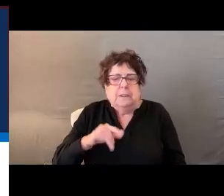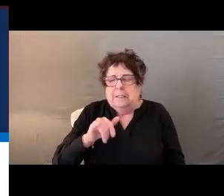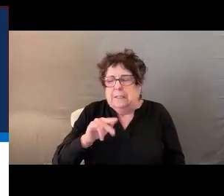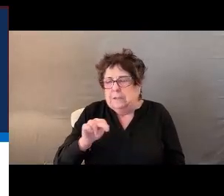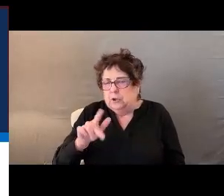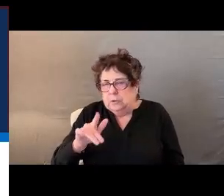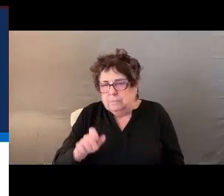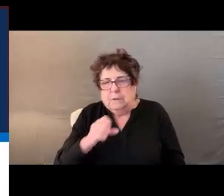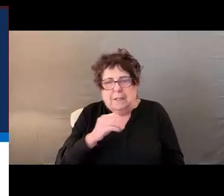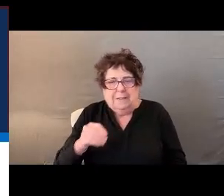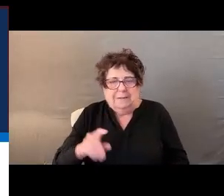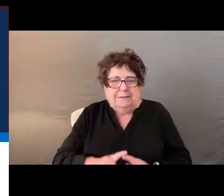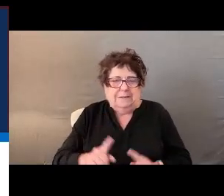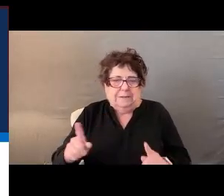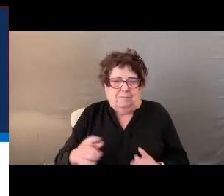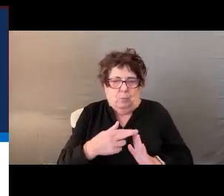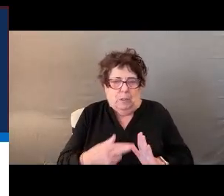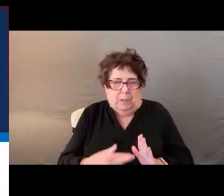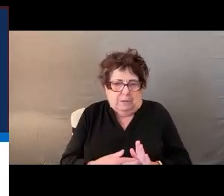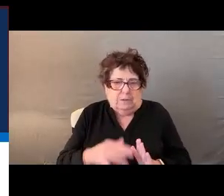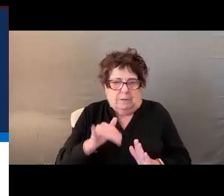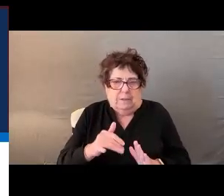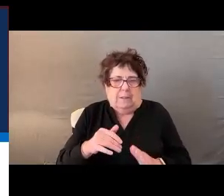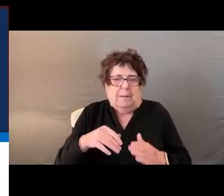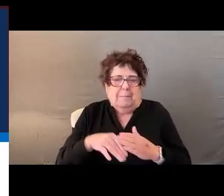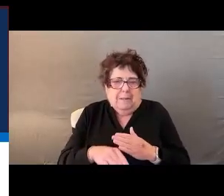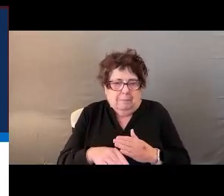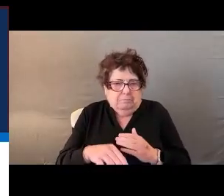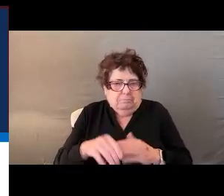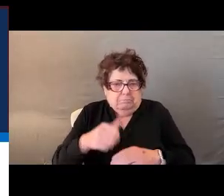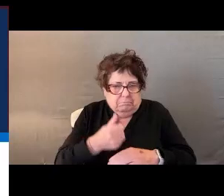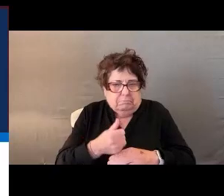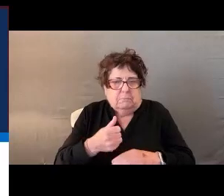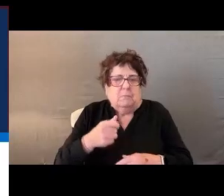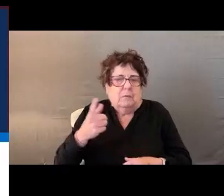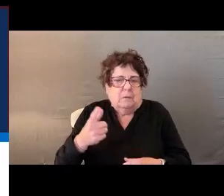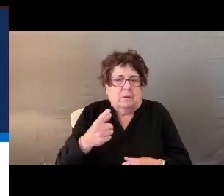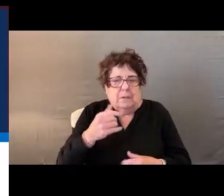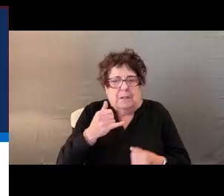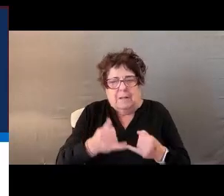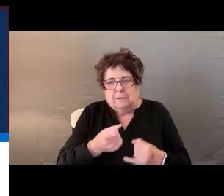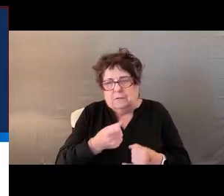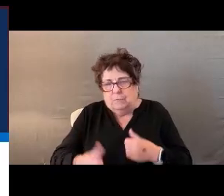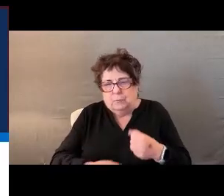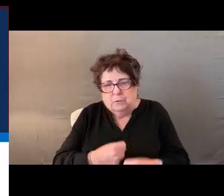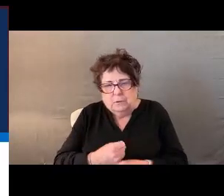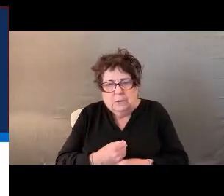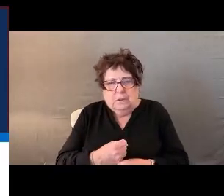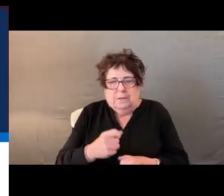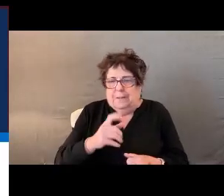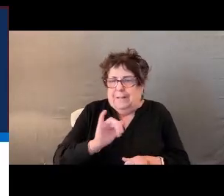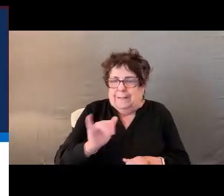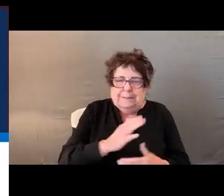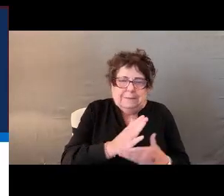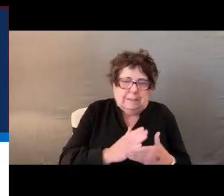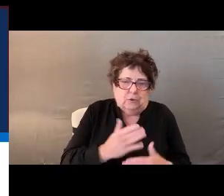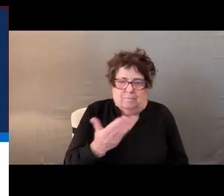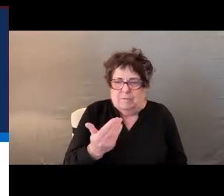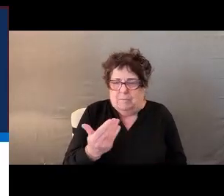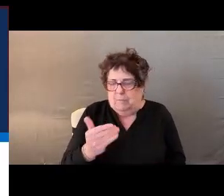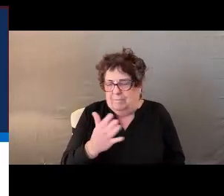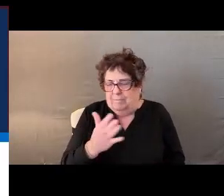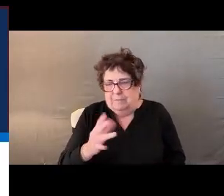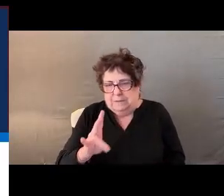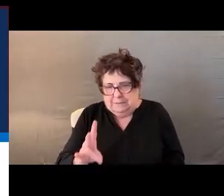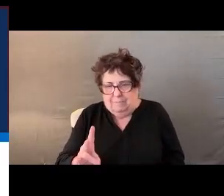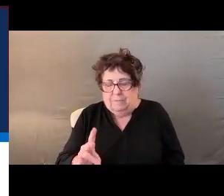place throughout the years. And we've already seen a couple of changes to Section 1557 just in the time that I've been here. So it's been a little bit of a wild